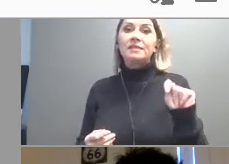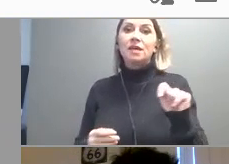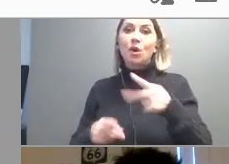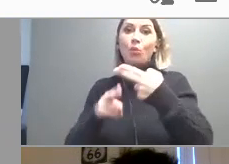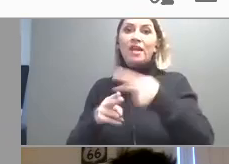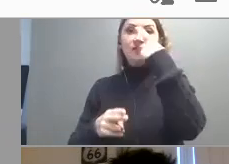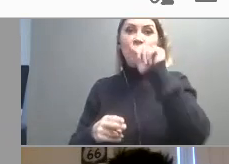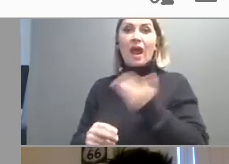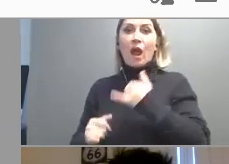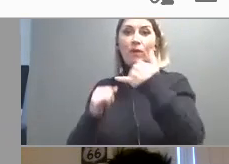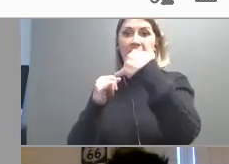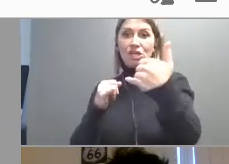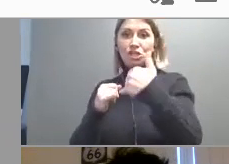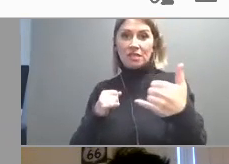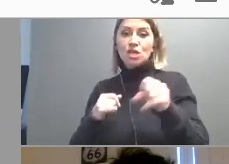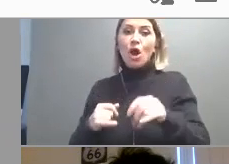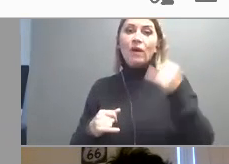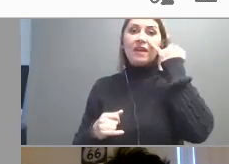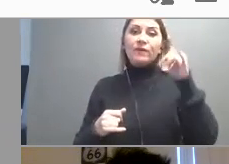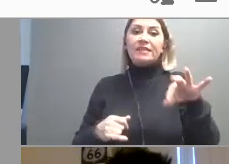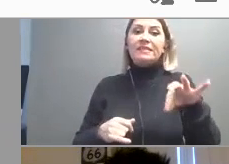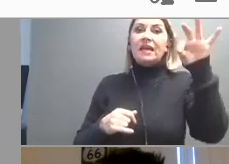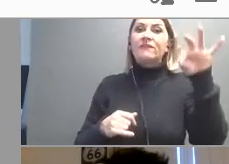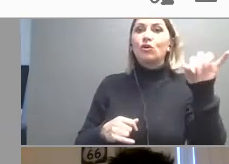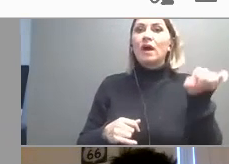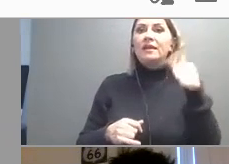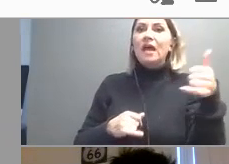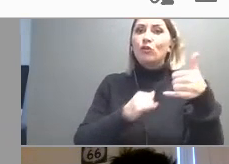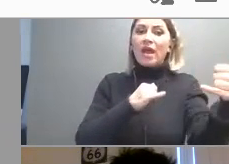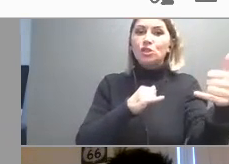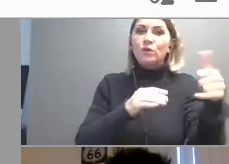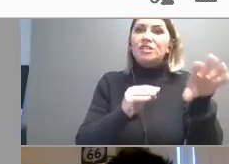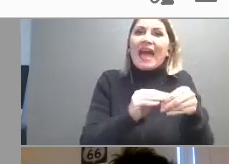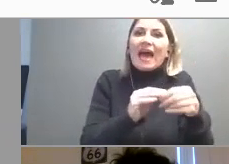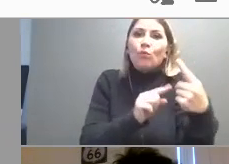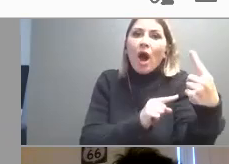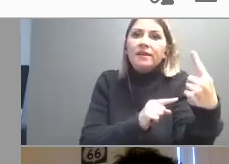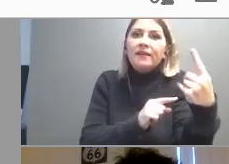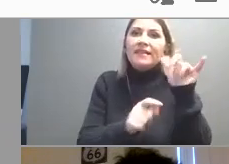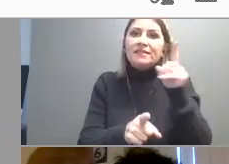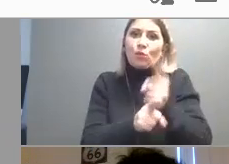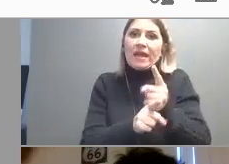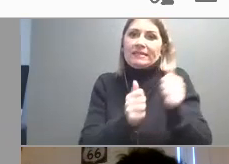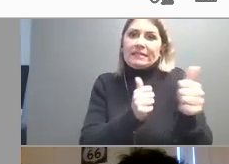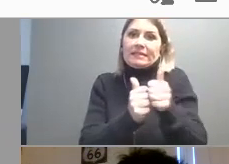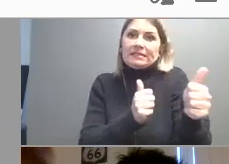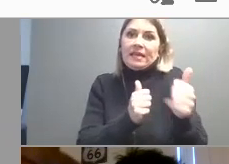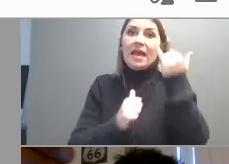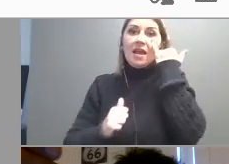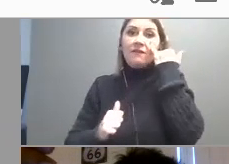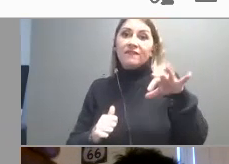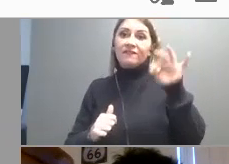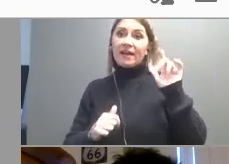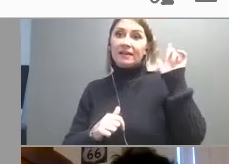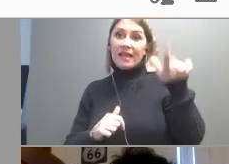if we discover the next set of edges, we know that we just have to add 1 to those edges, and that is the correct distance. If we find down the line